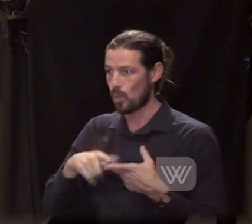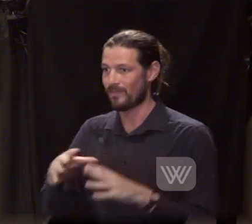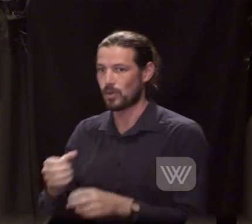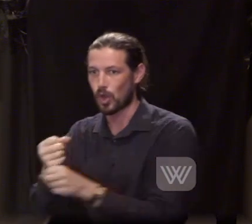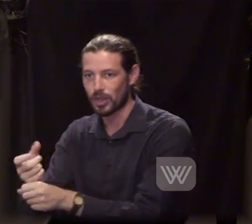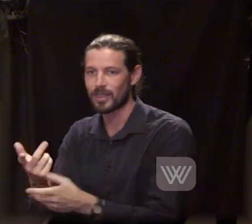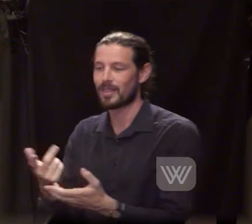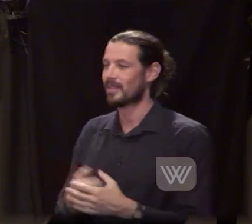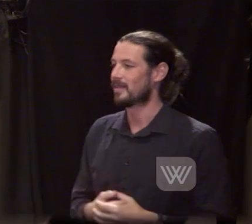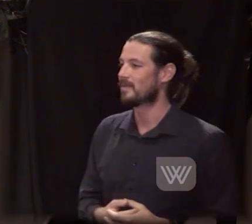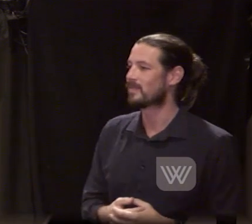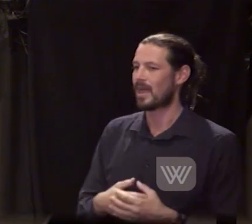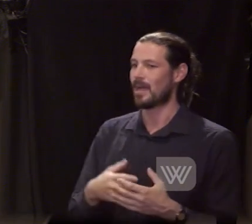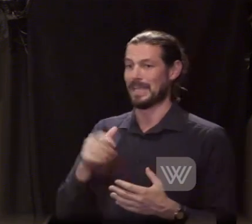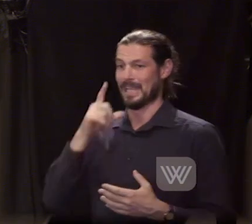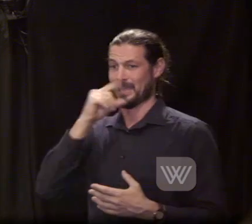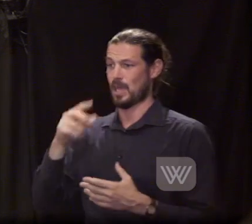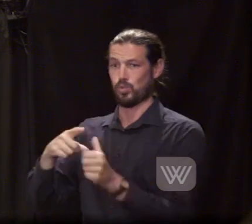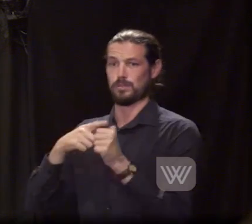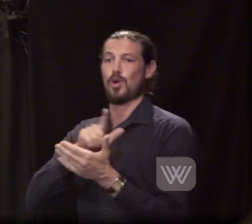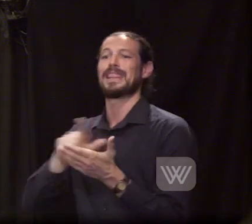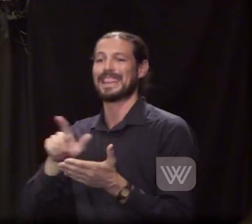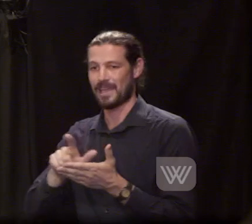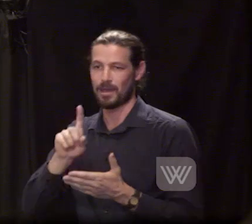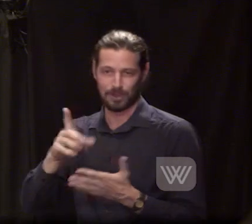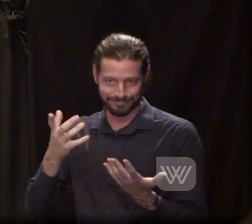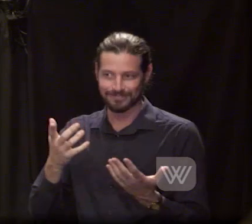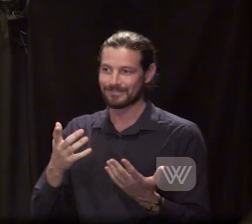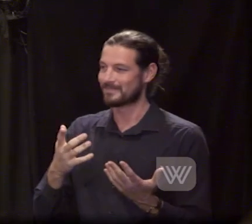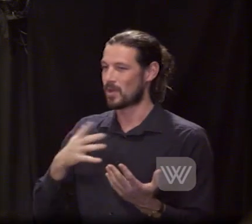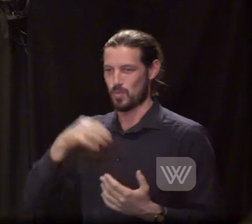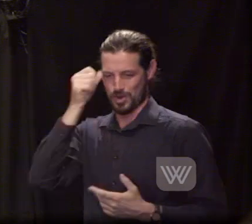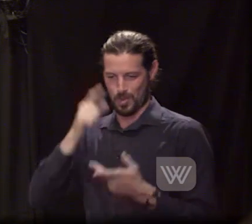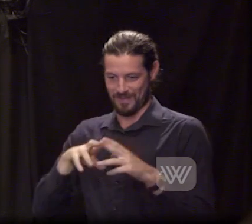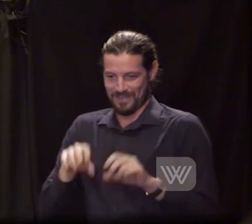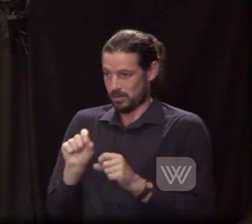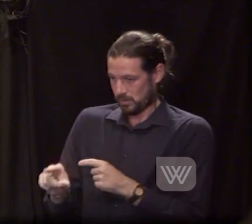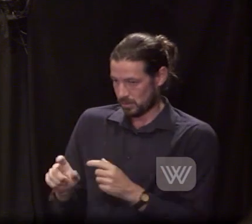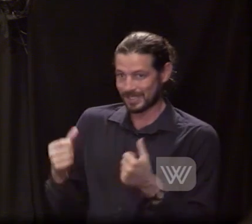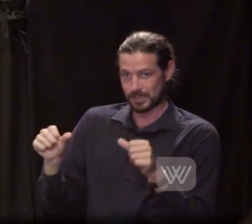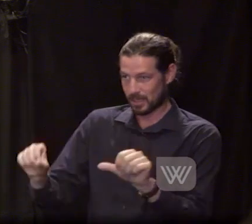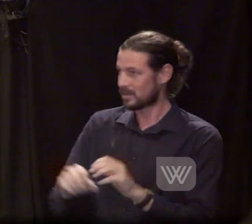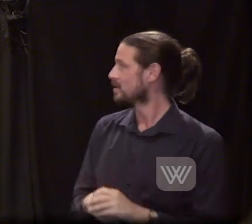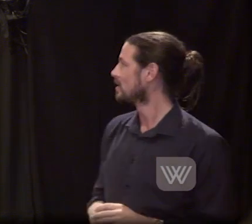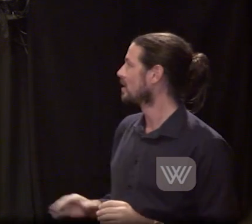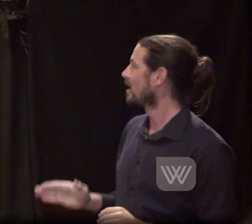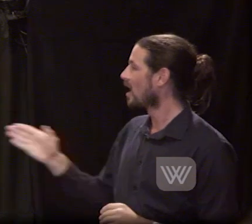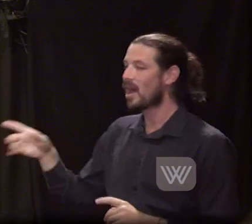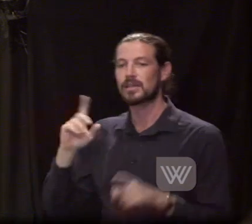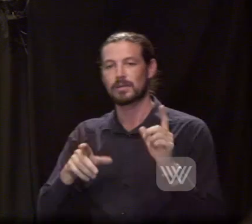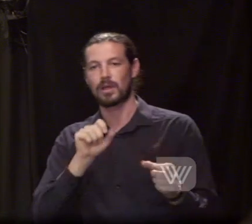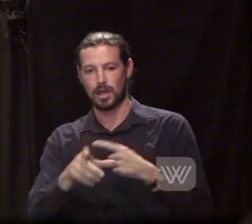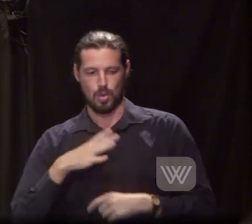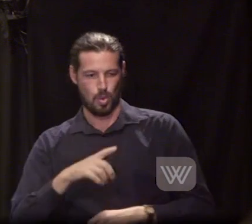say that you got it in the first place, so I'm not wondering. So, because when you get an email sent, right, you're like, I need you to reply to this instantly.